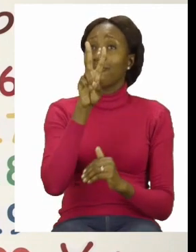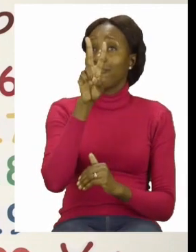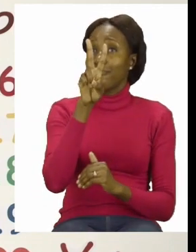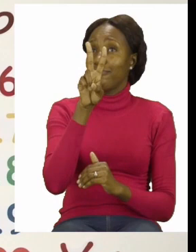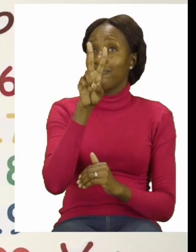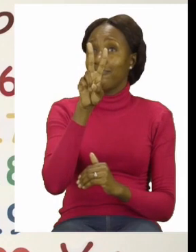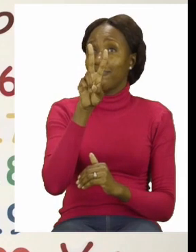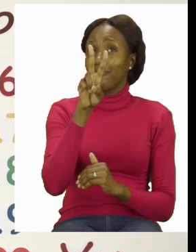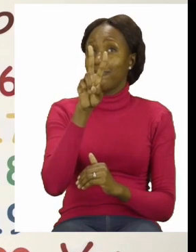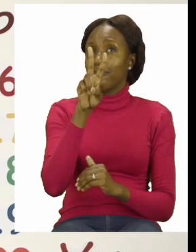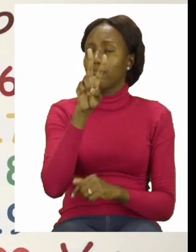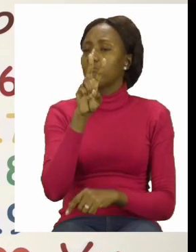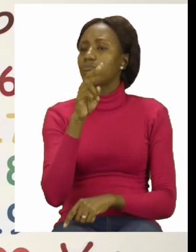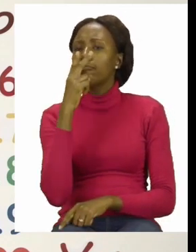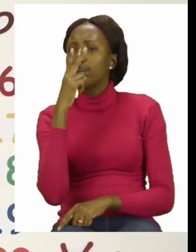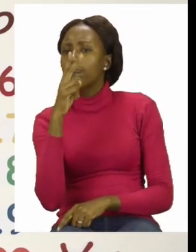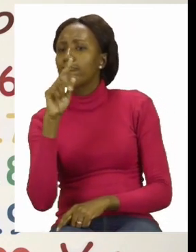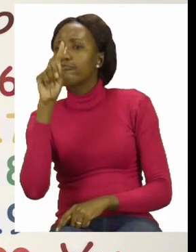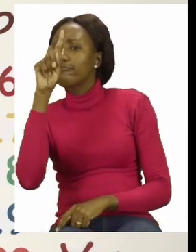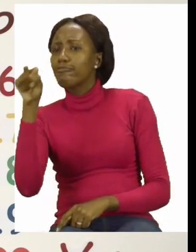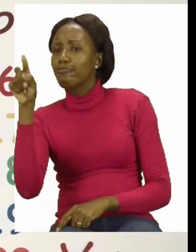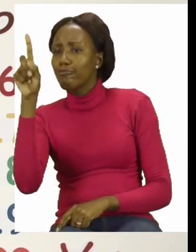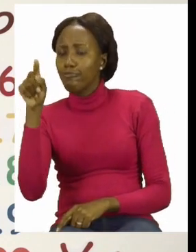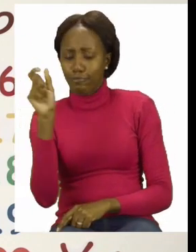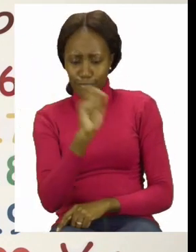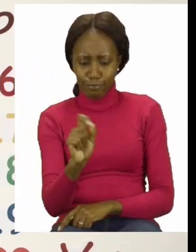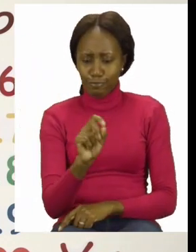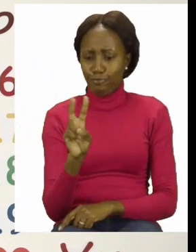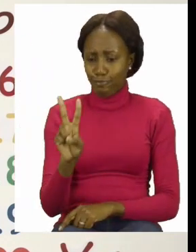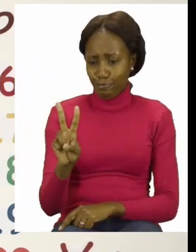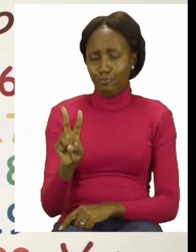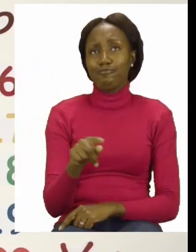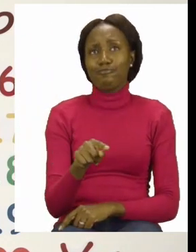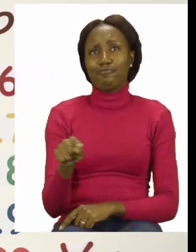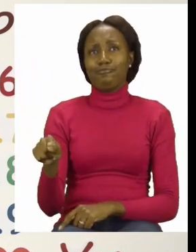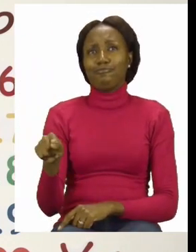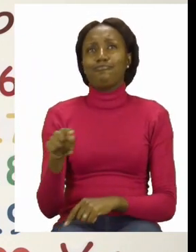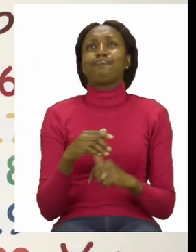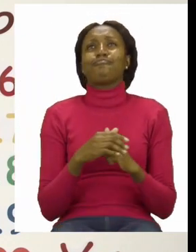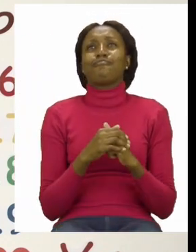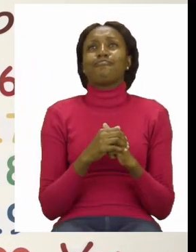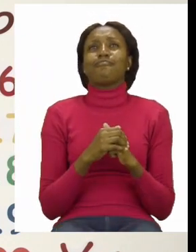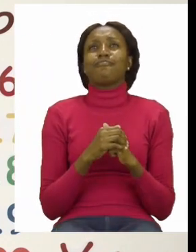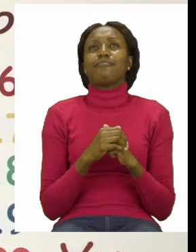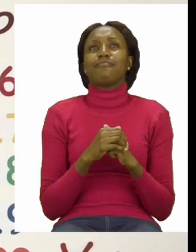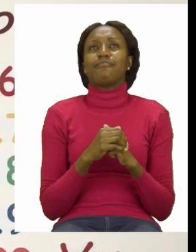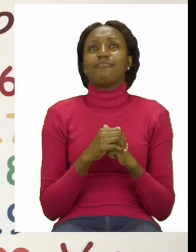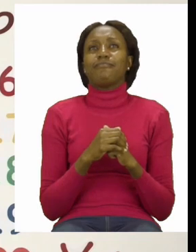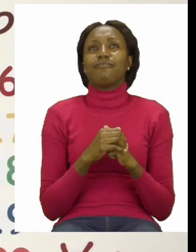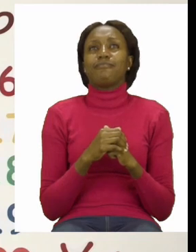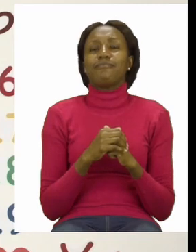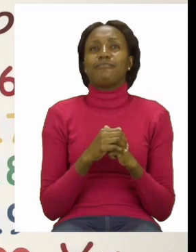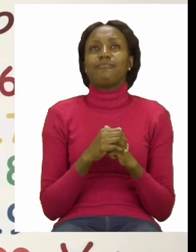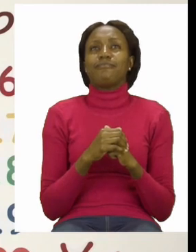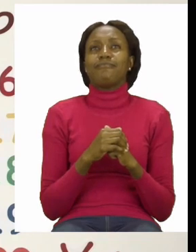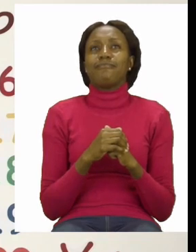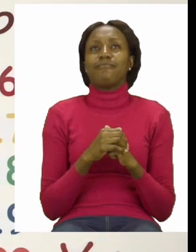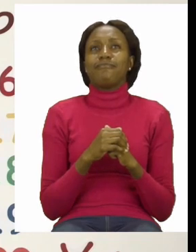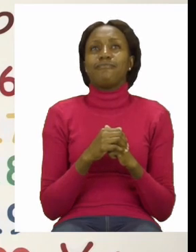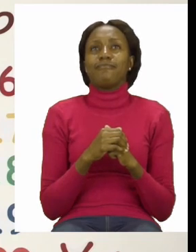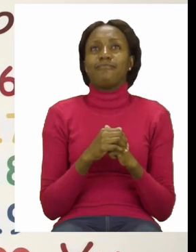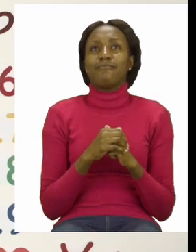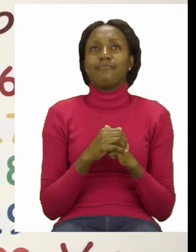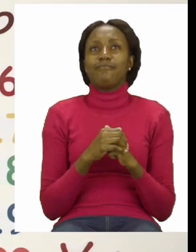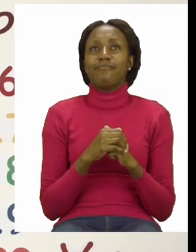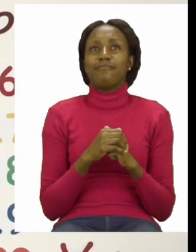on our number line. So we're going to look for the number 2 and then cross it out as well and then